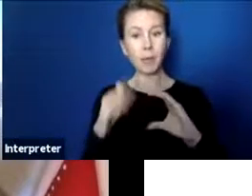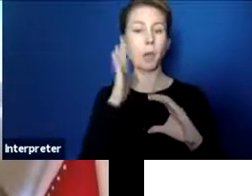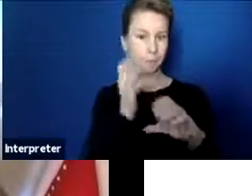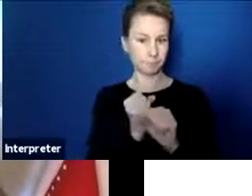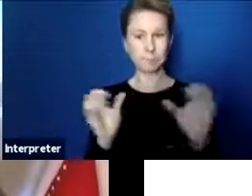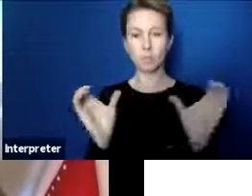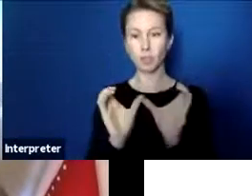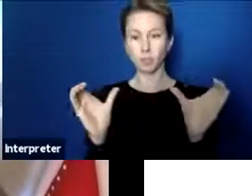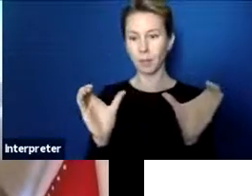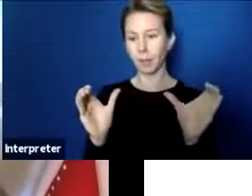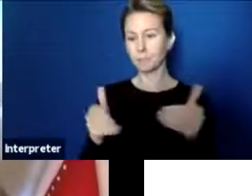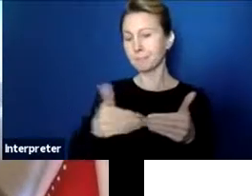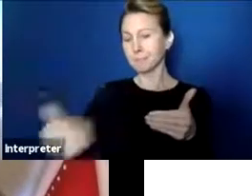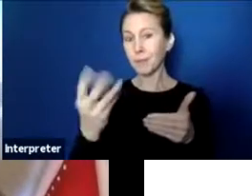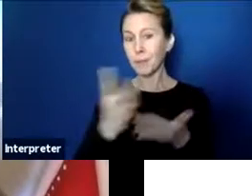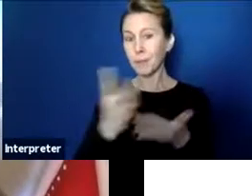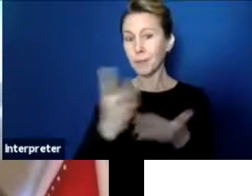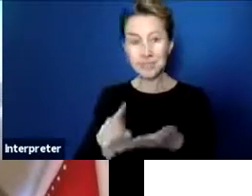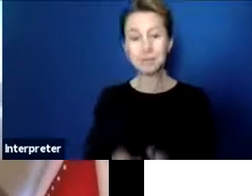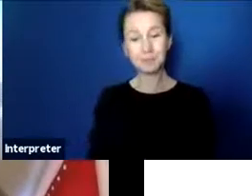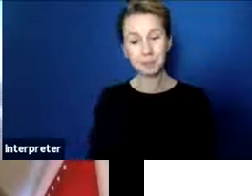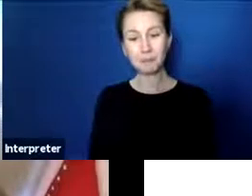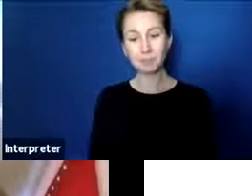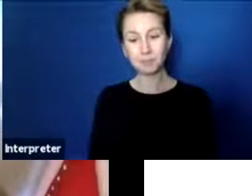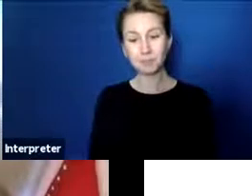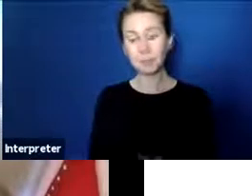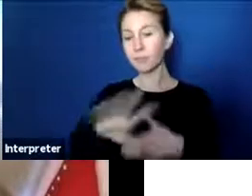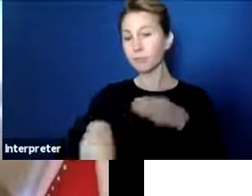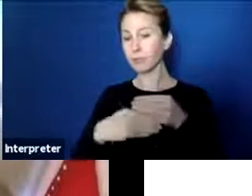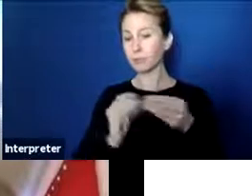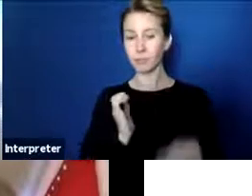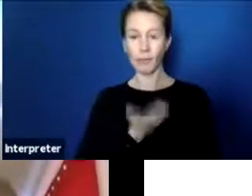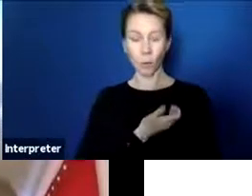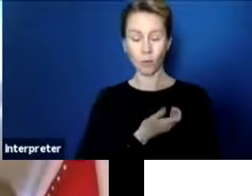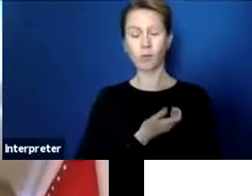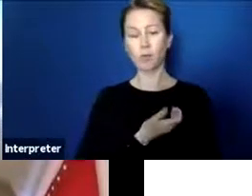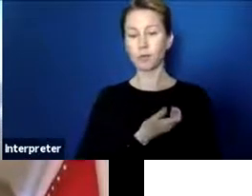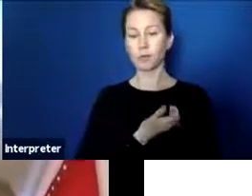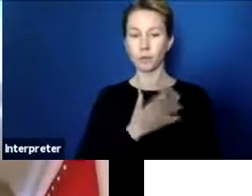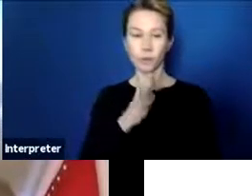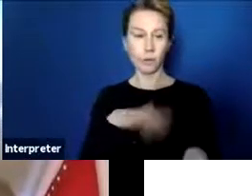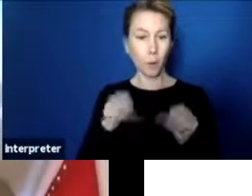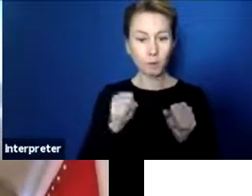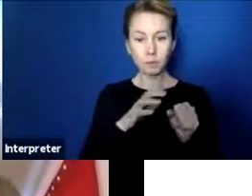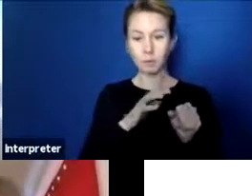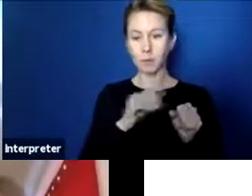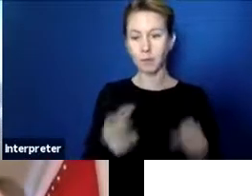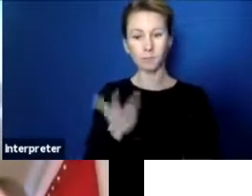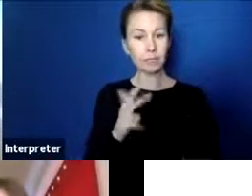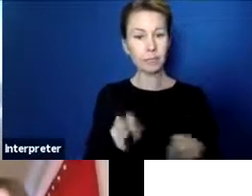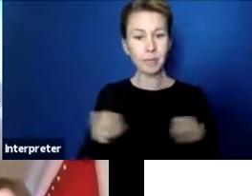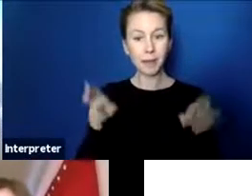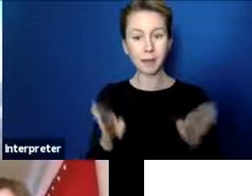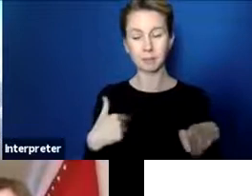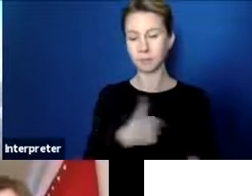webinar is eligible for one continuing education unit. For those that submitted their license numbers and